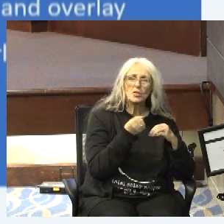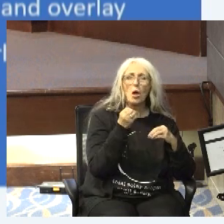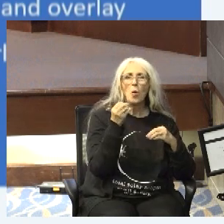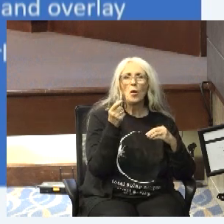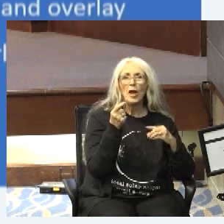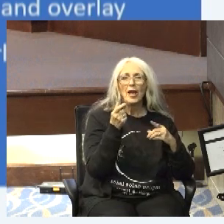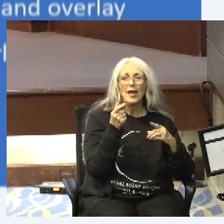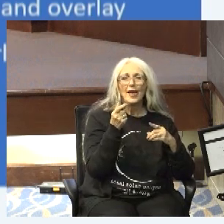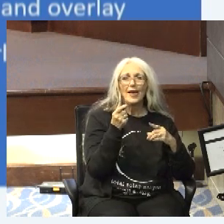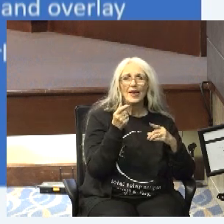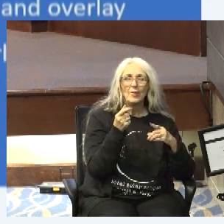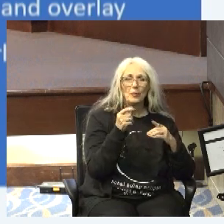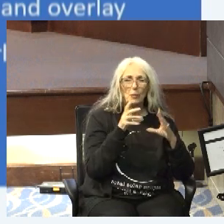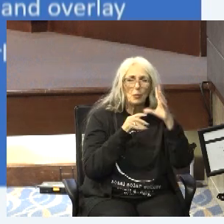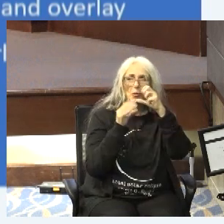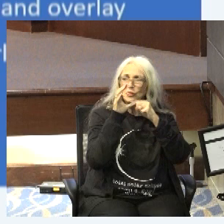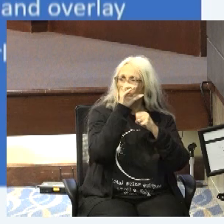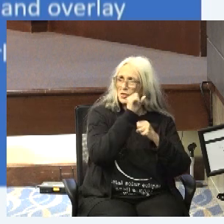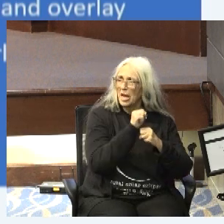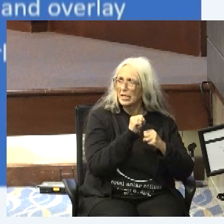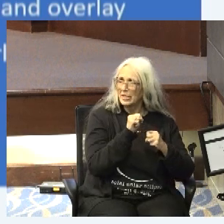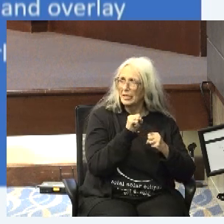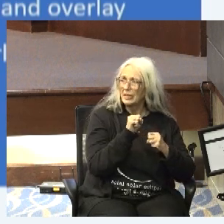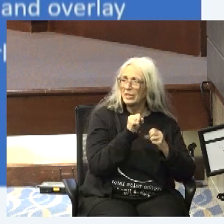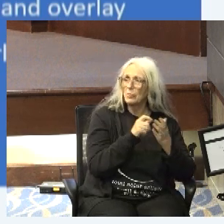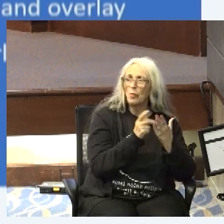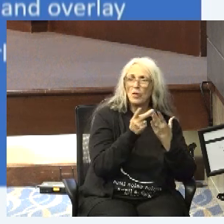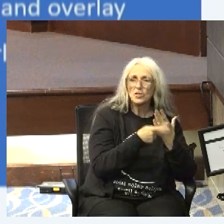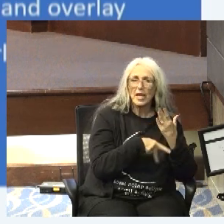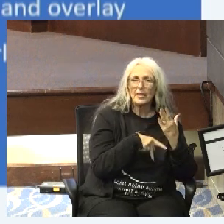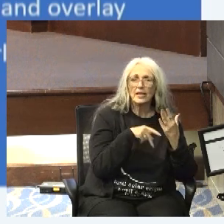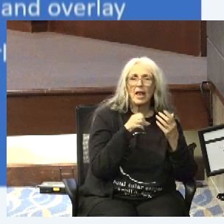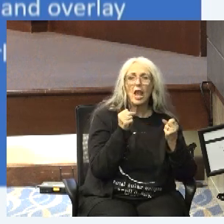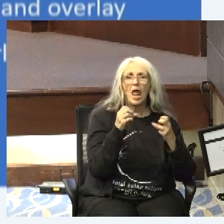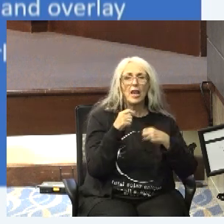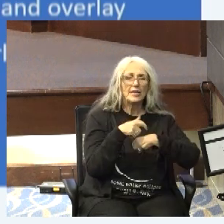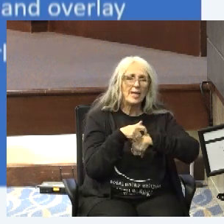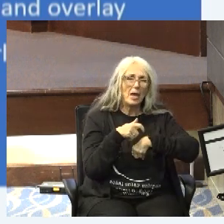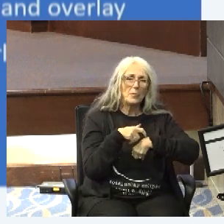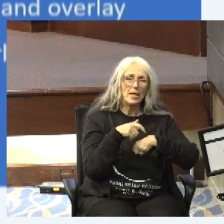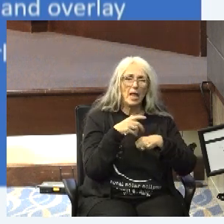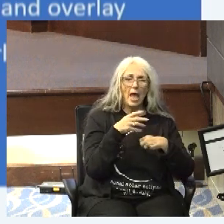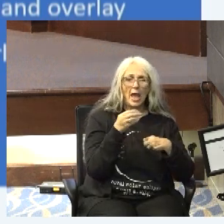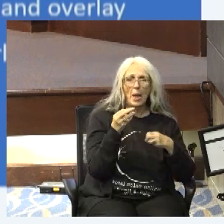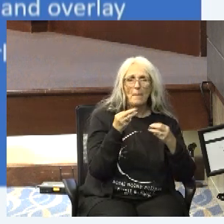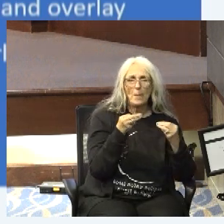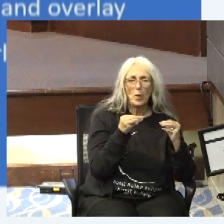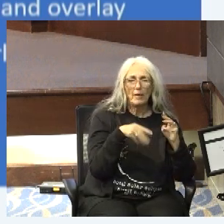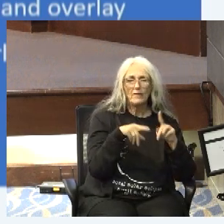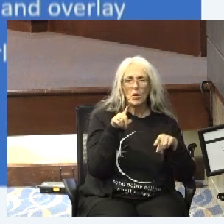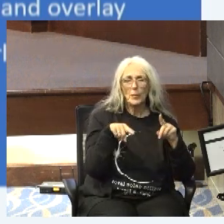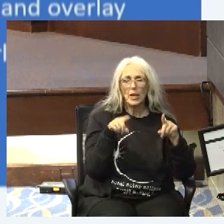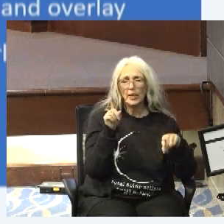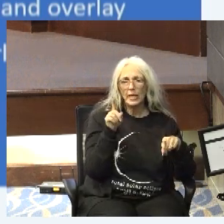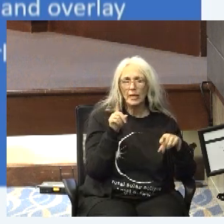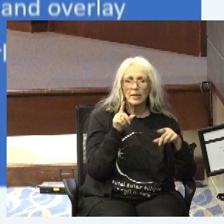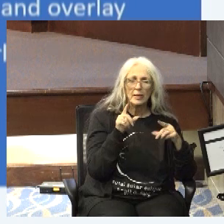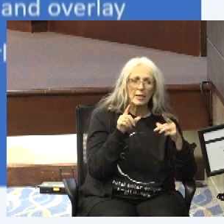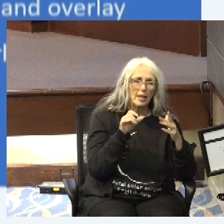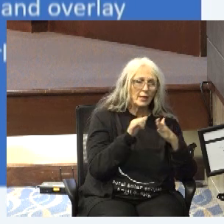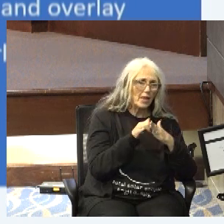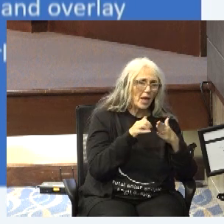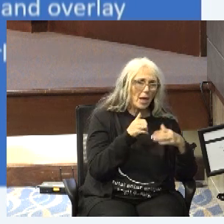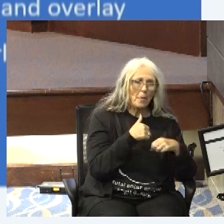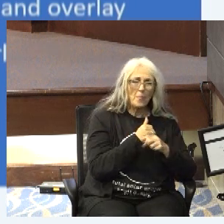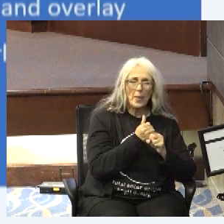revenues on a project of this size with a lot of variability in timing and market variability certainly would make